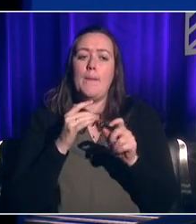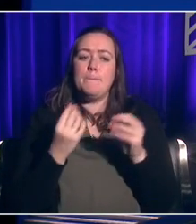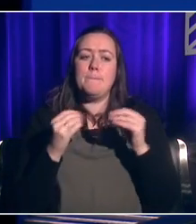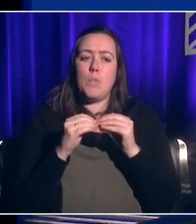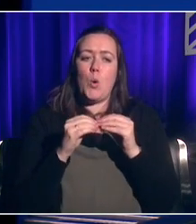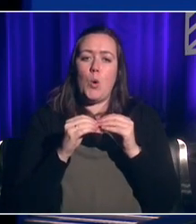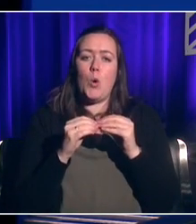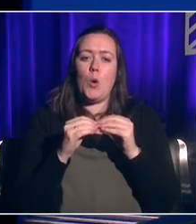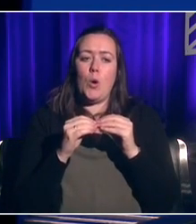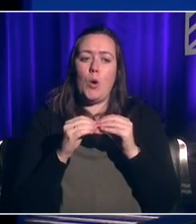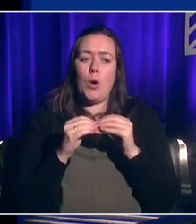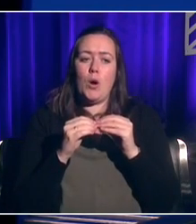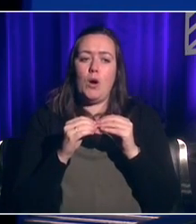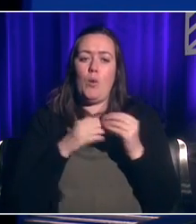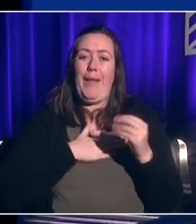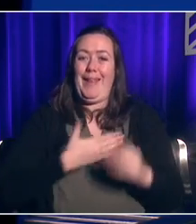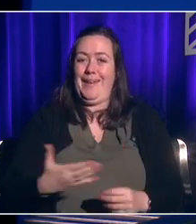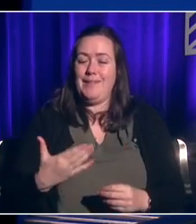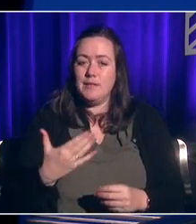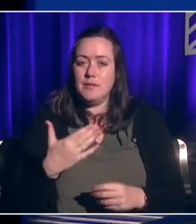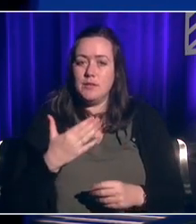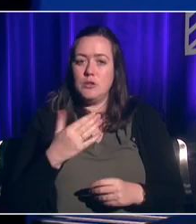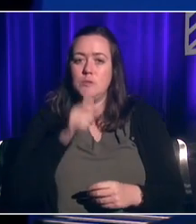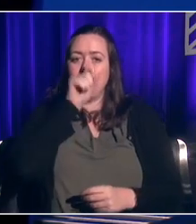that should be kept in their head out loud.